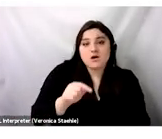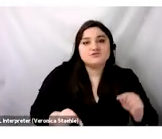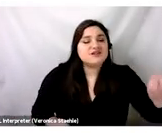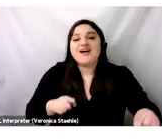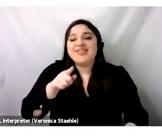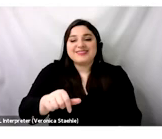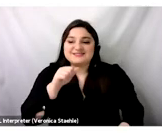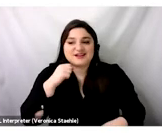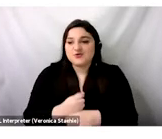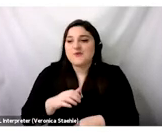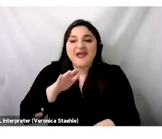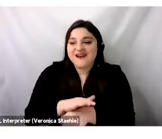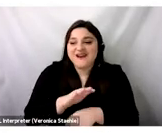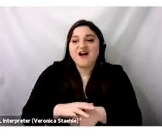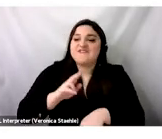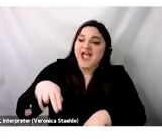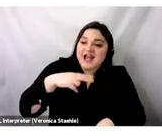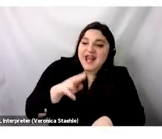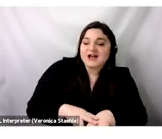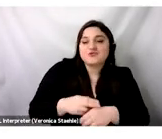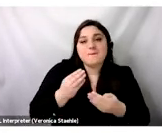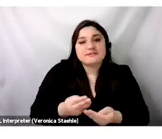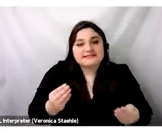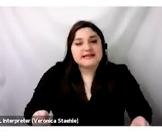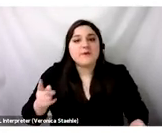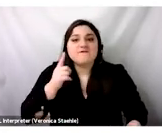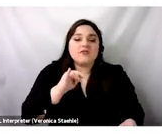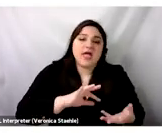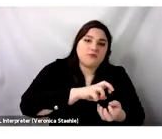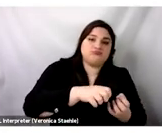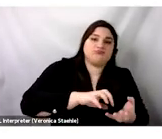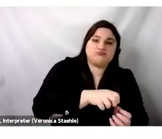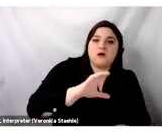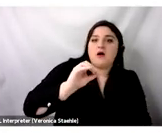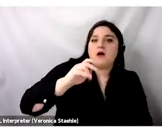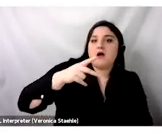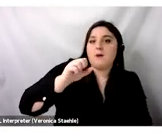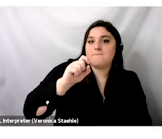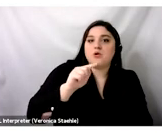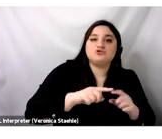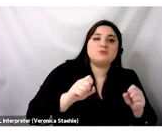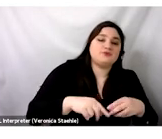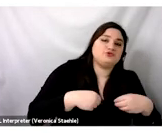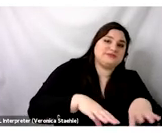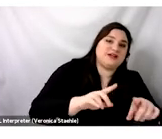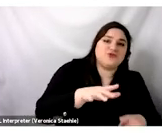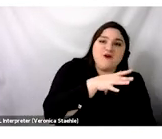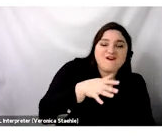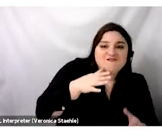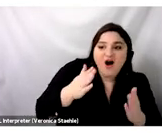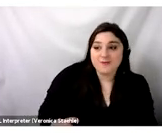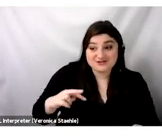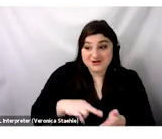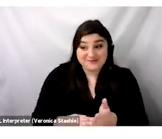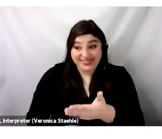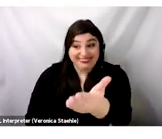material that is like rich in the nutrients necessary for the composter to then sell it to a farmer or something. So there's just no place for them.